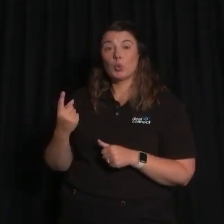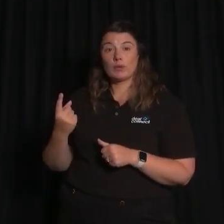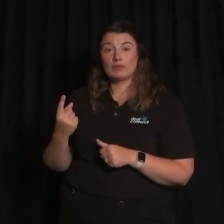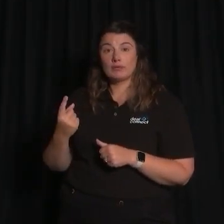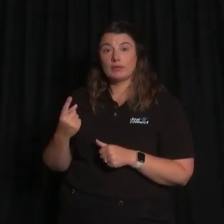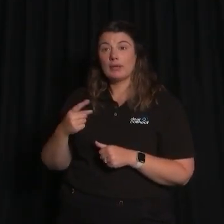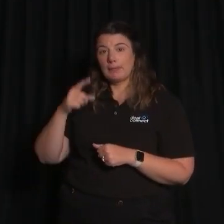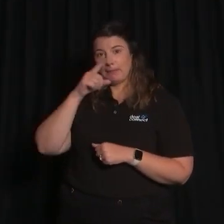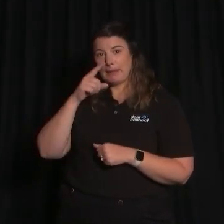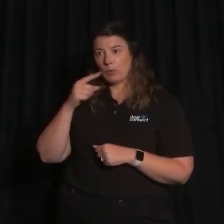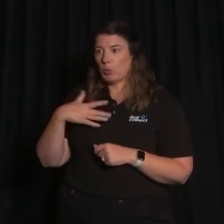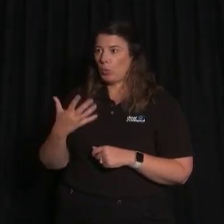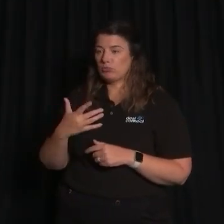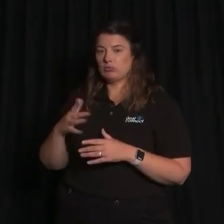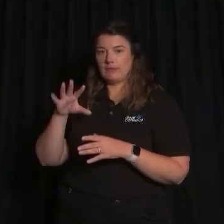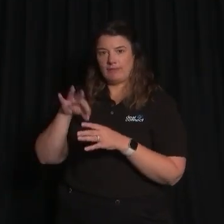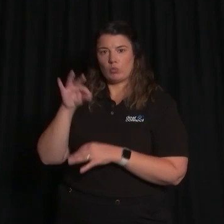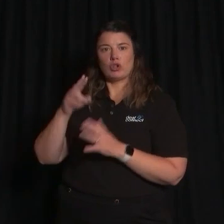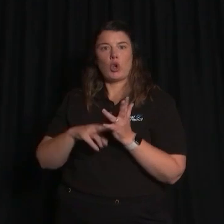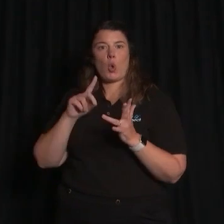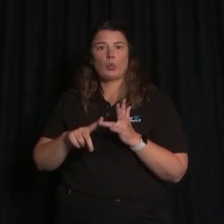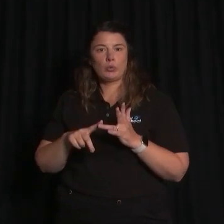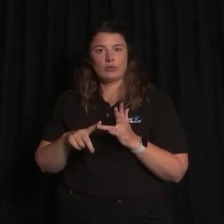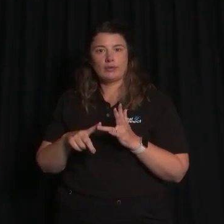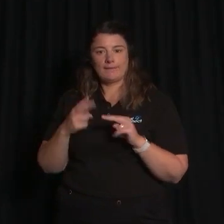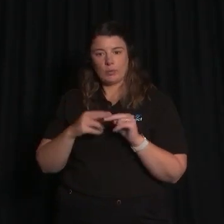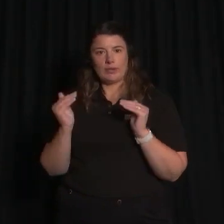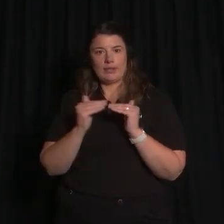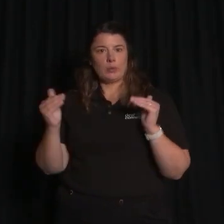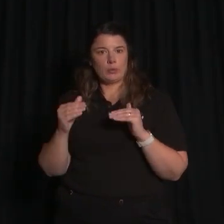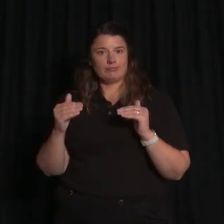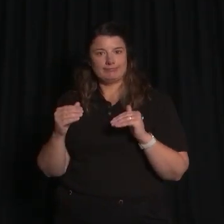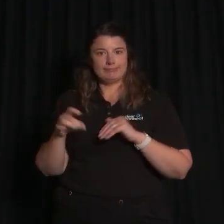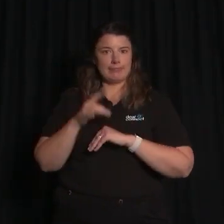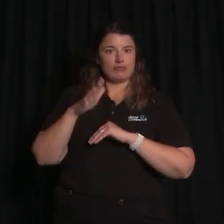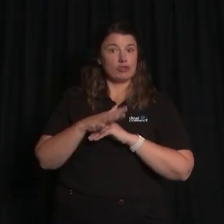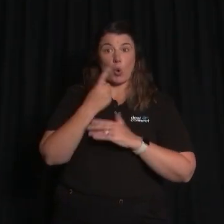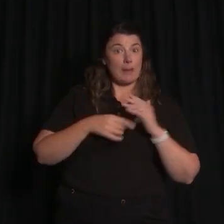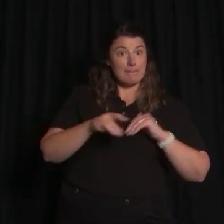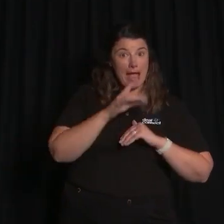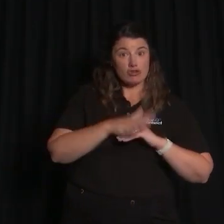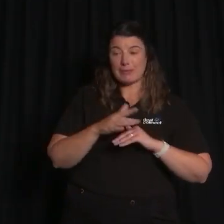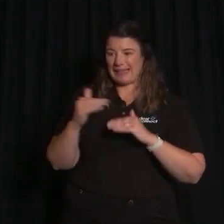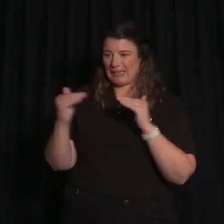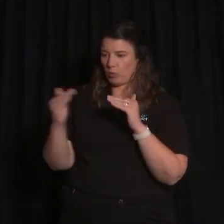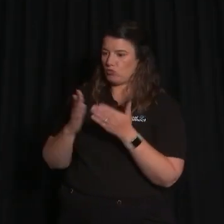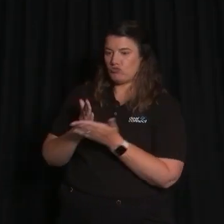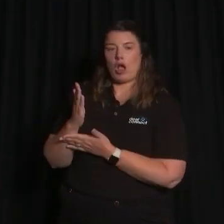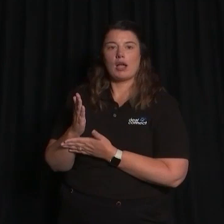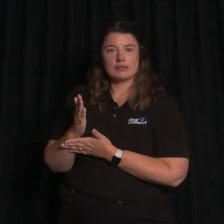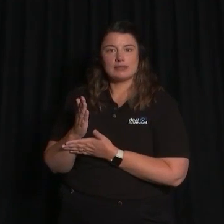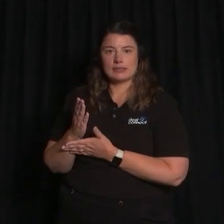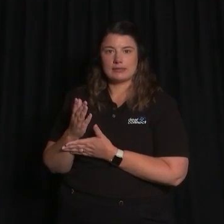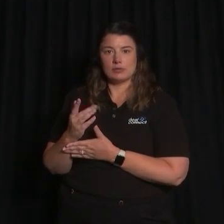opposition forces around equal rights, not just marriage, but equal rights to be a citizen